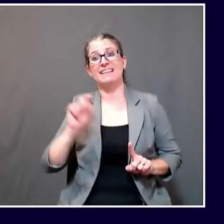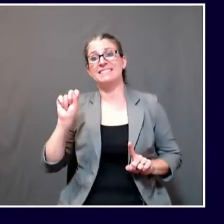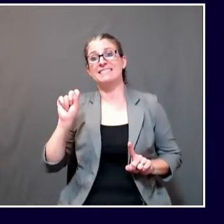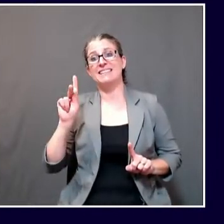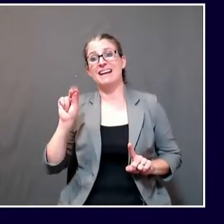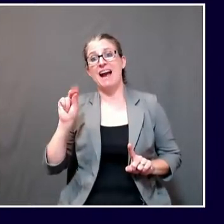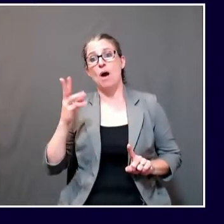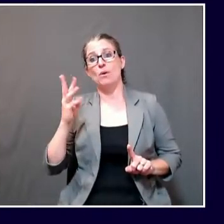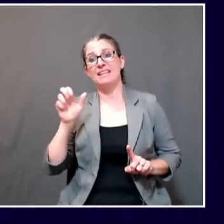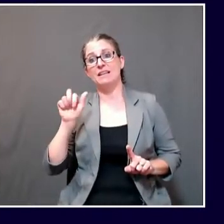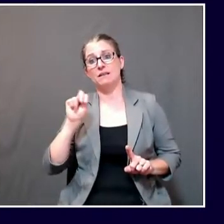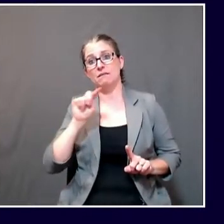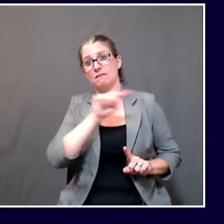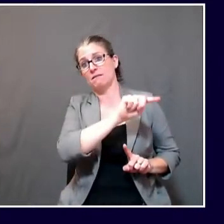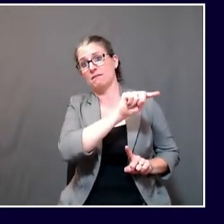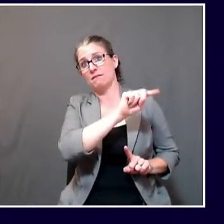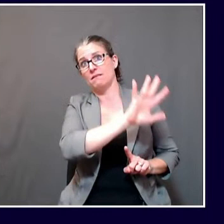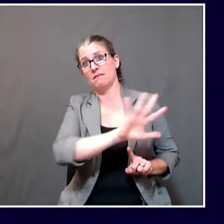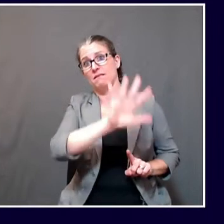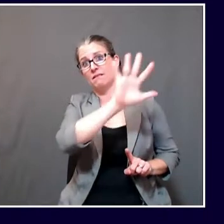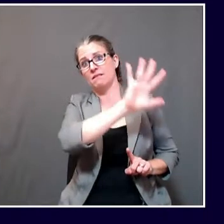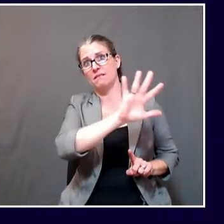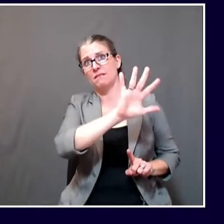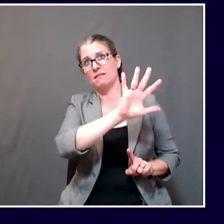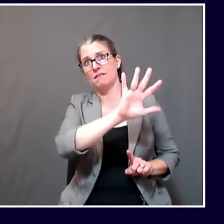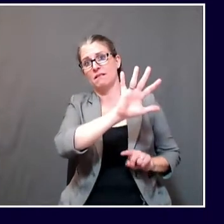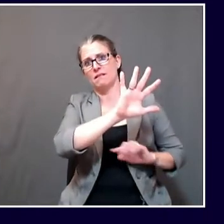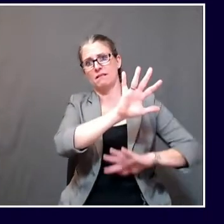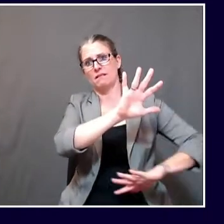about the potential for a larger spread in the Skowhegan area?